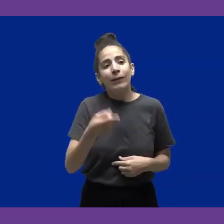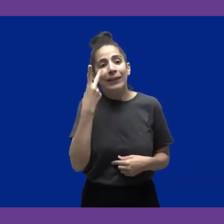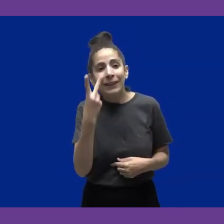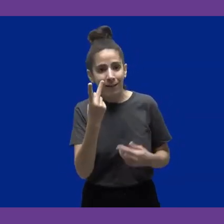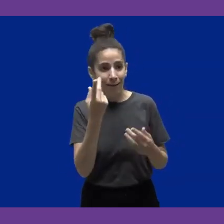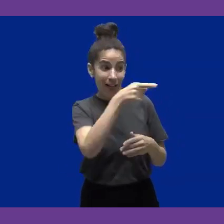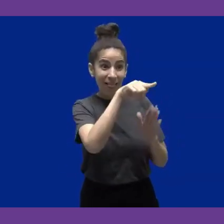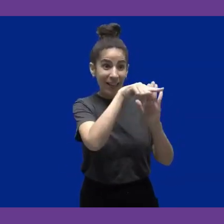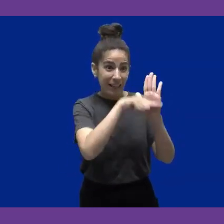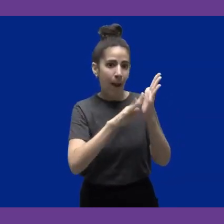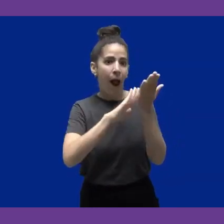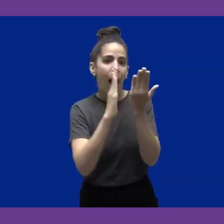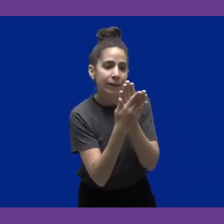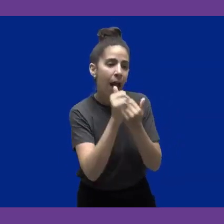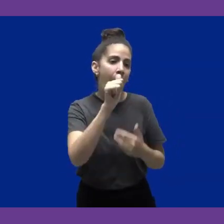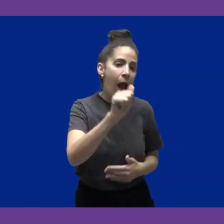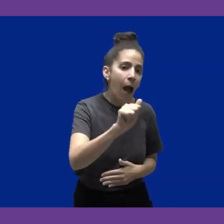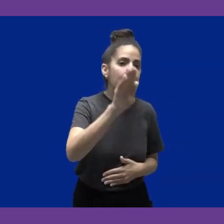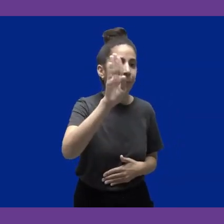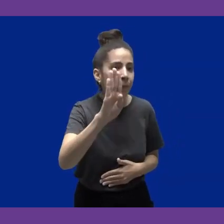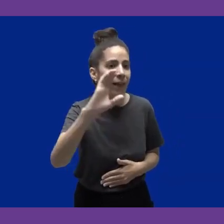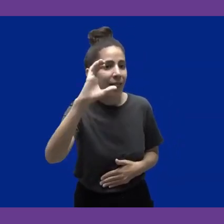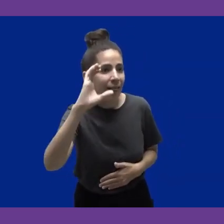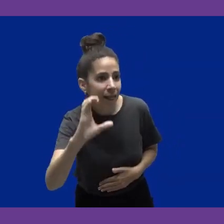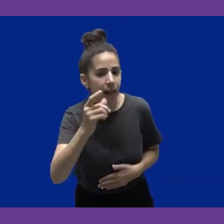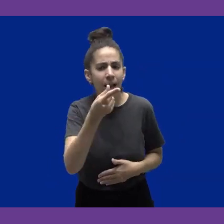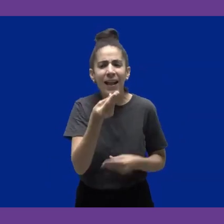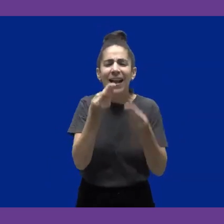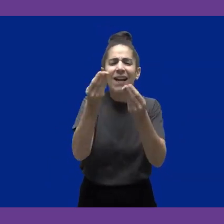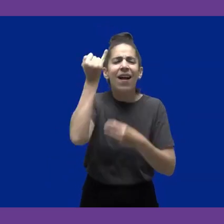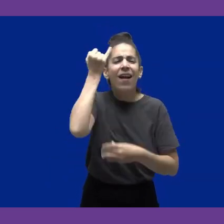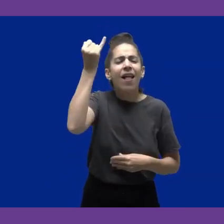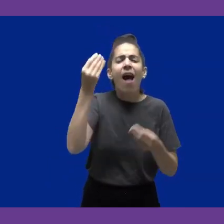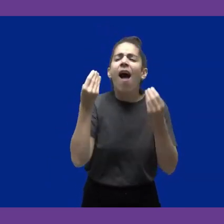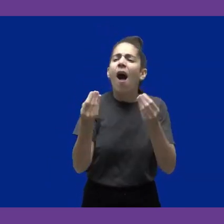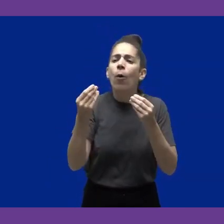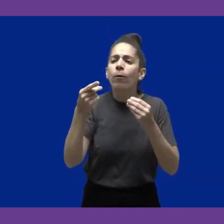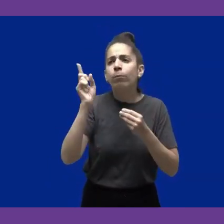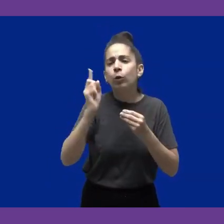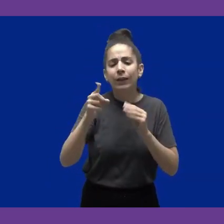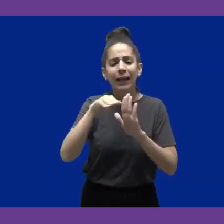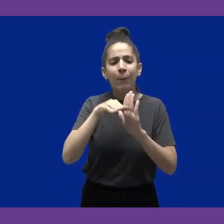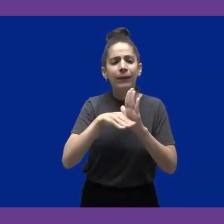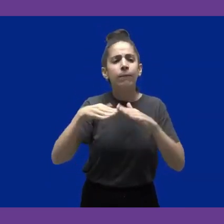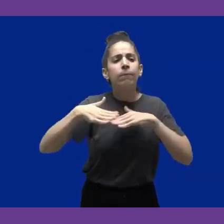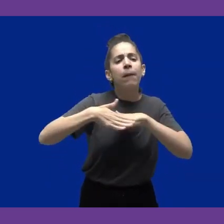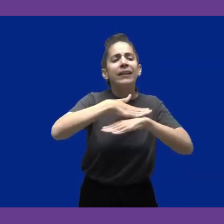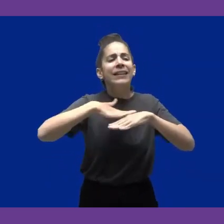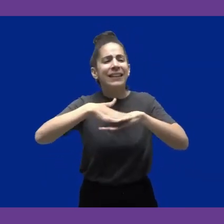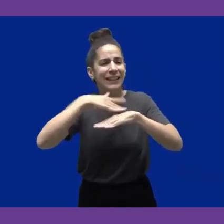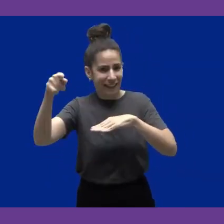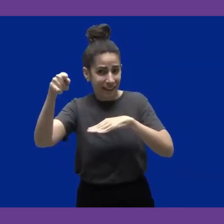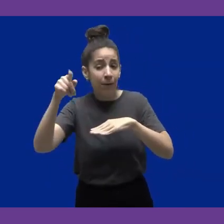ways to fulfill the essential requirements. But the standards will always be voluntary, yes, but which doesn't mean that